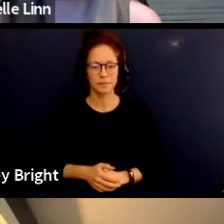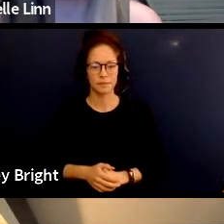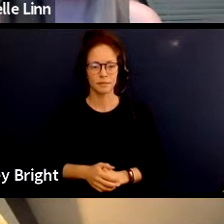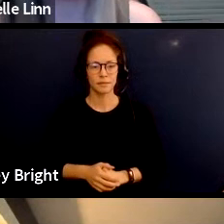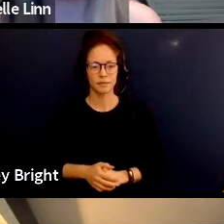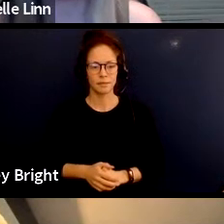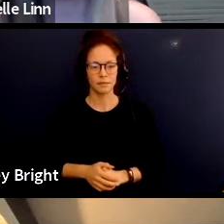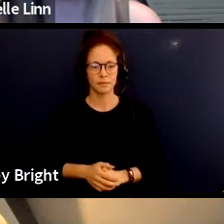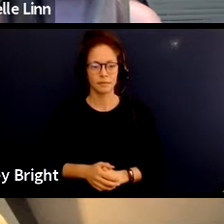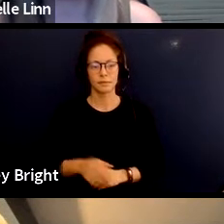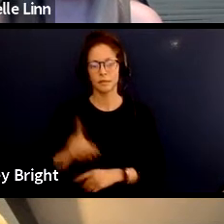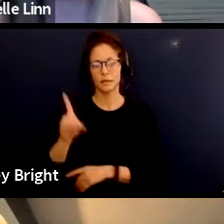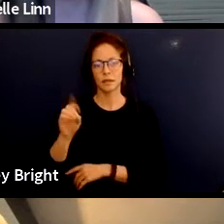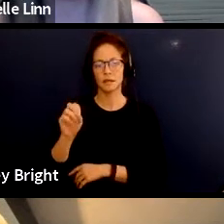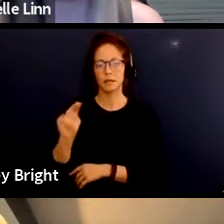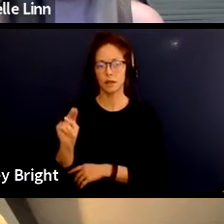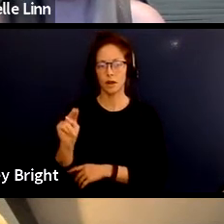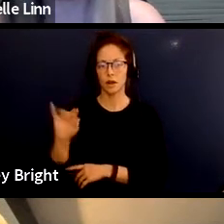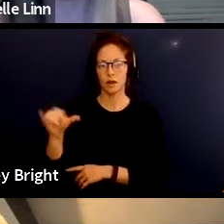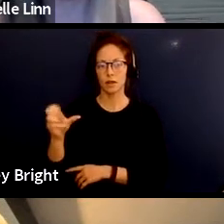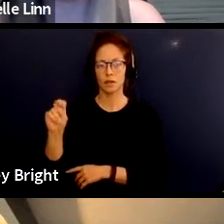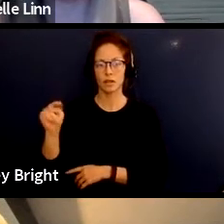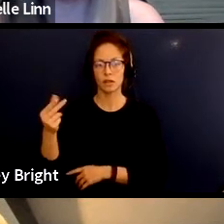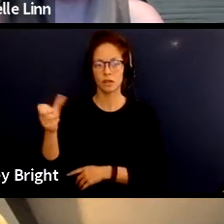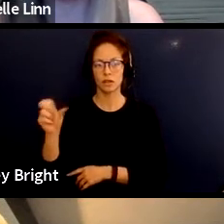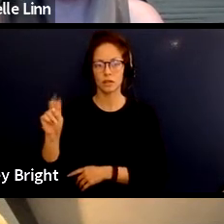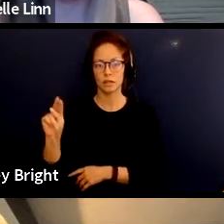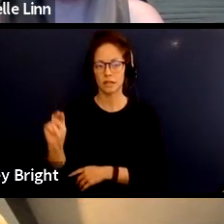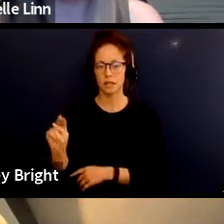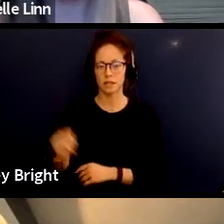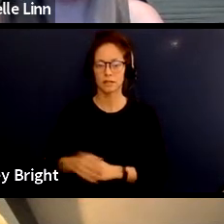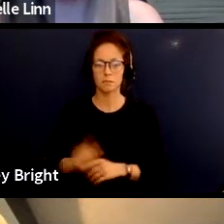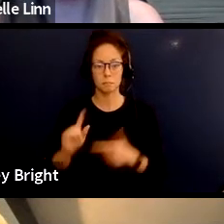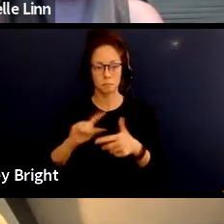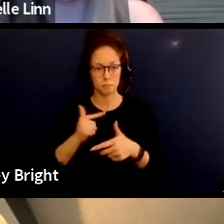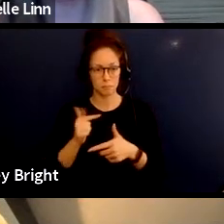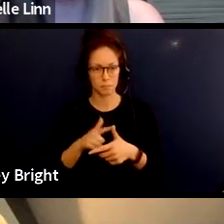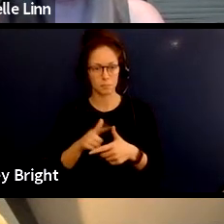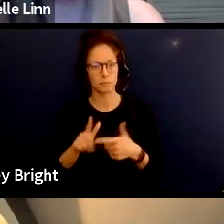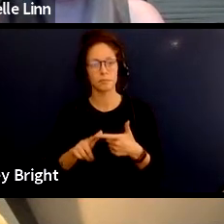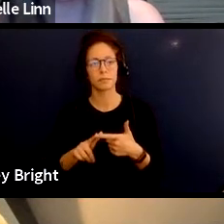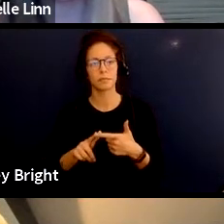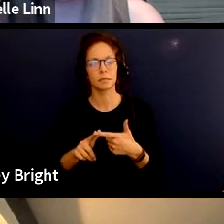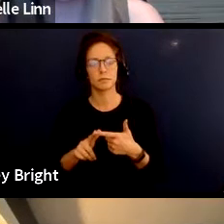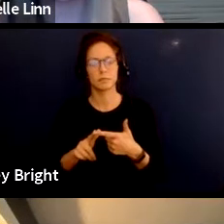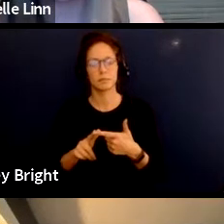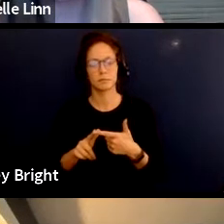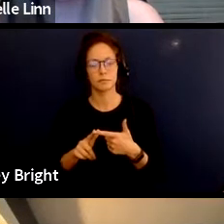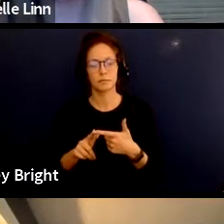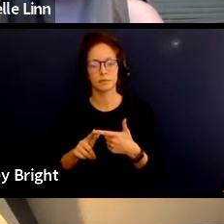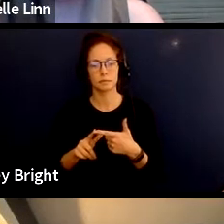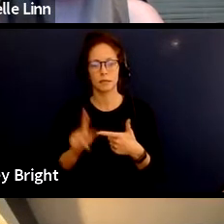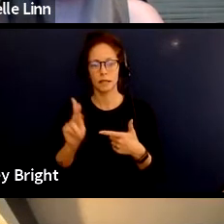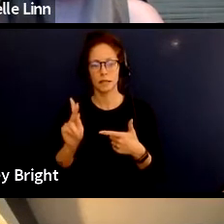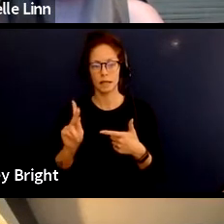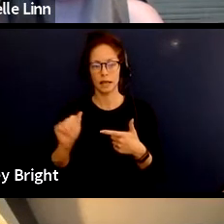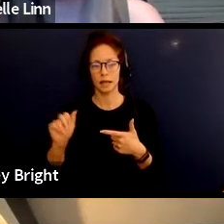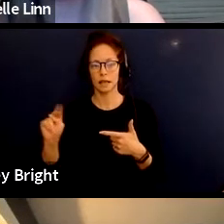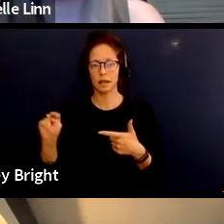Don Johnson is up next, and after that will be Kay